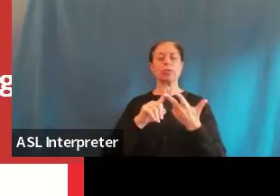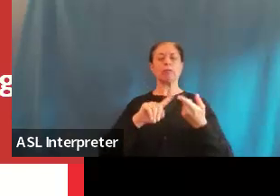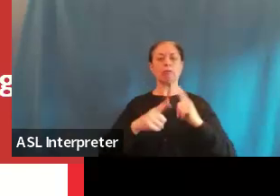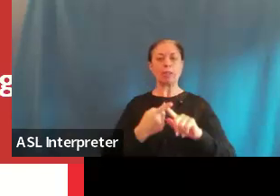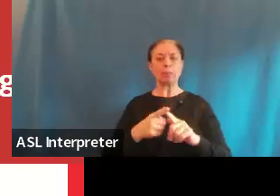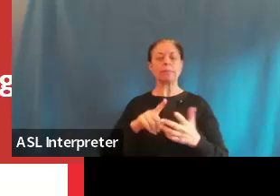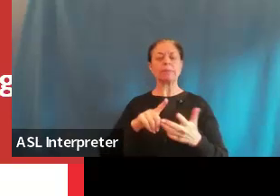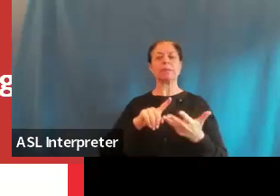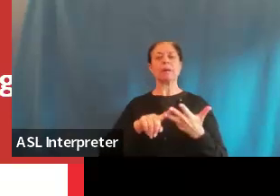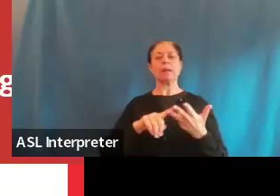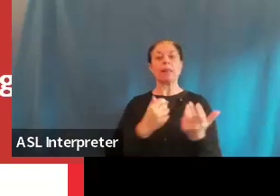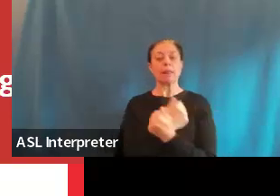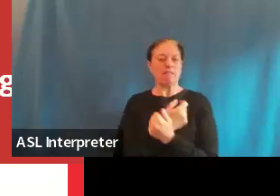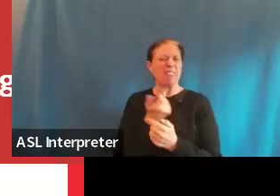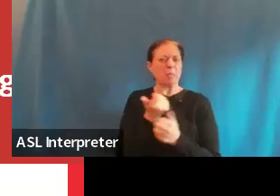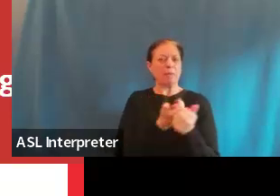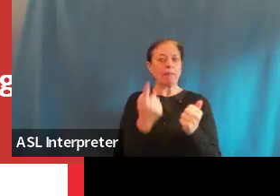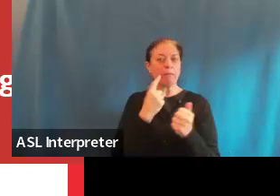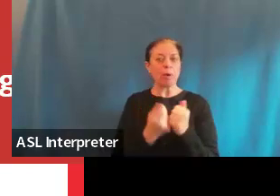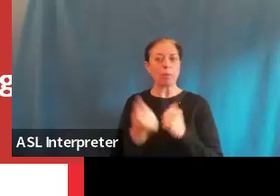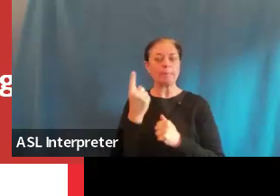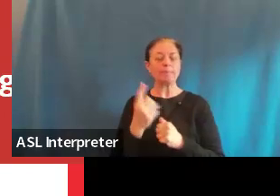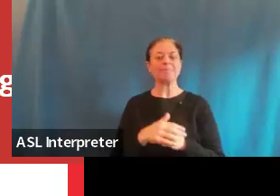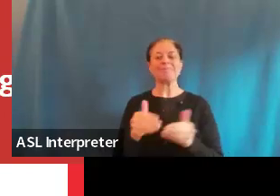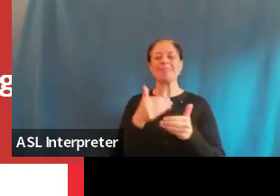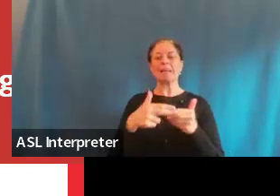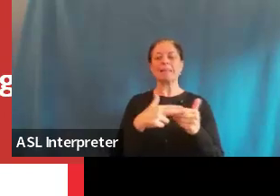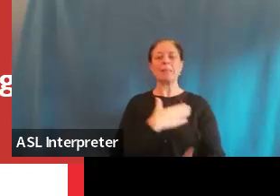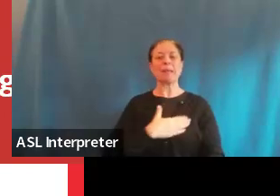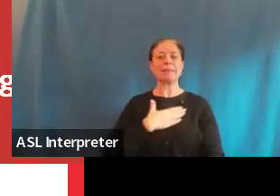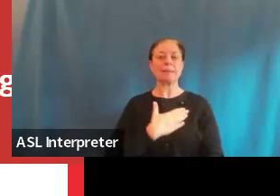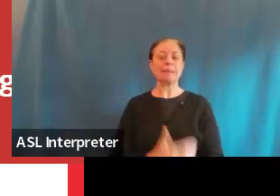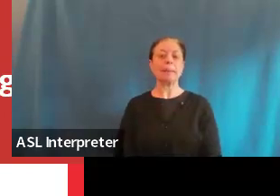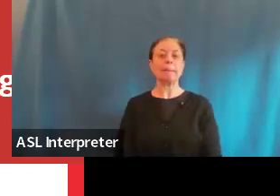there's a little of everything for everyone. Next slide, please.